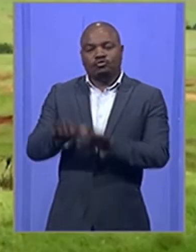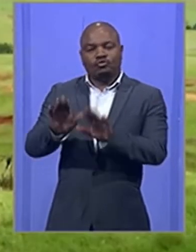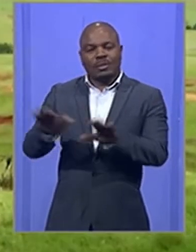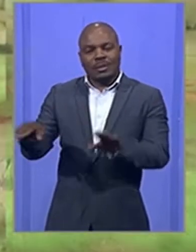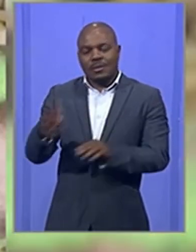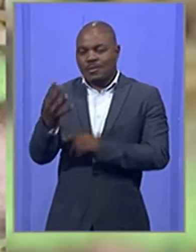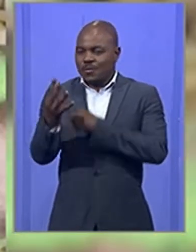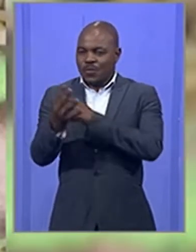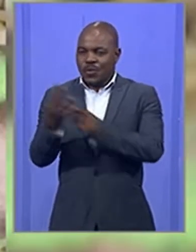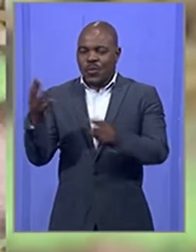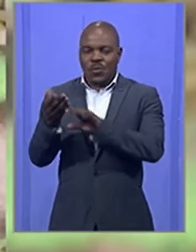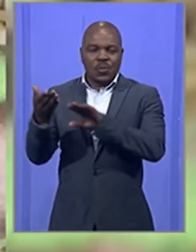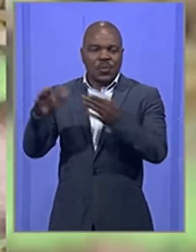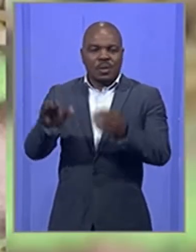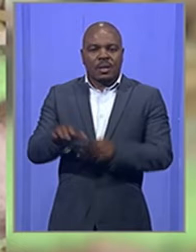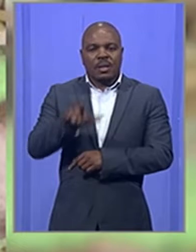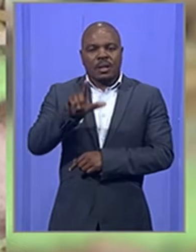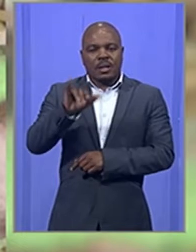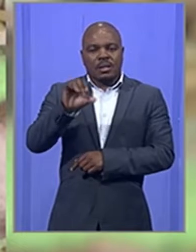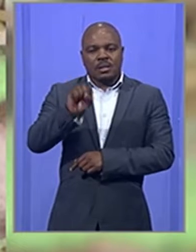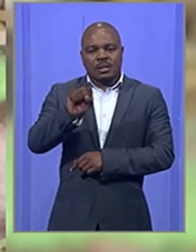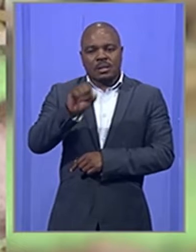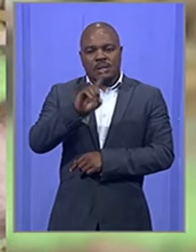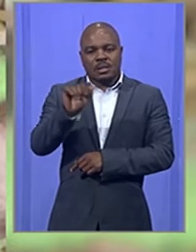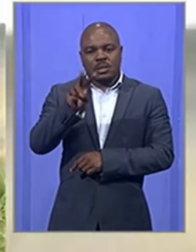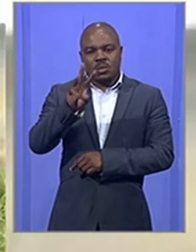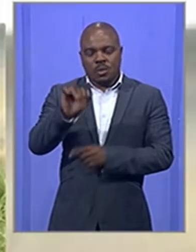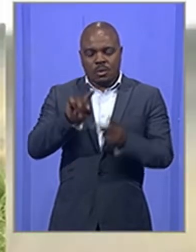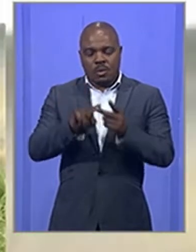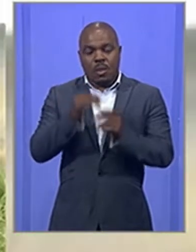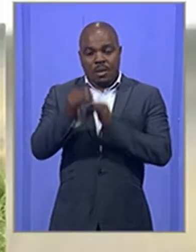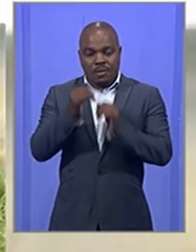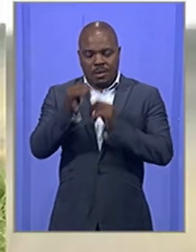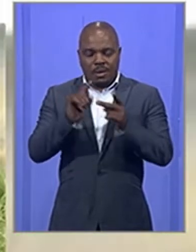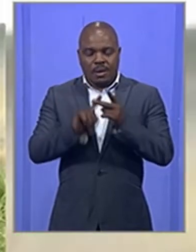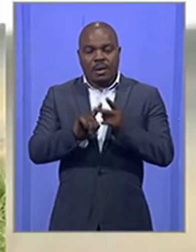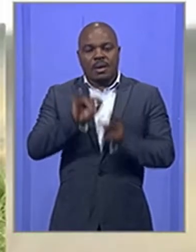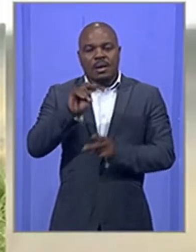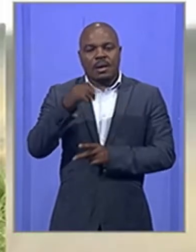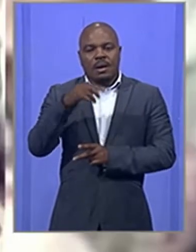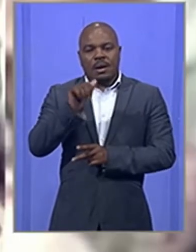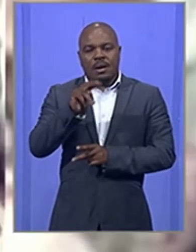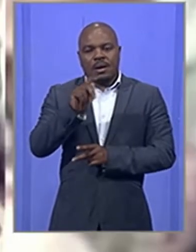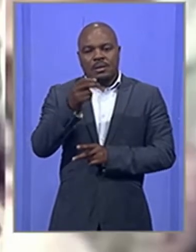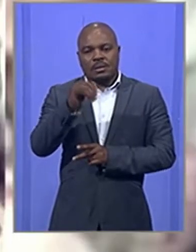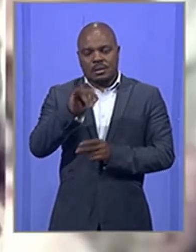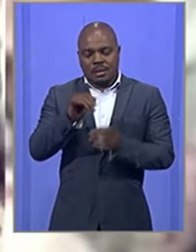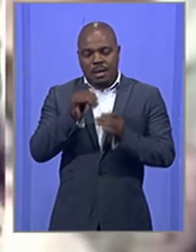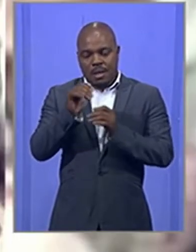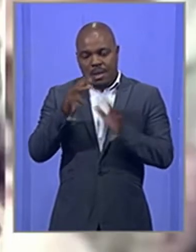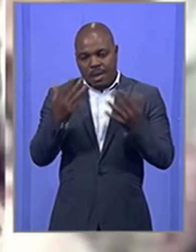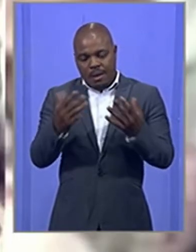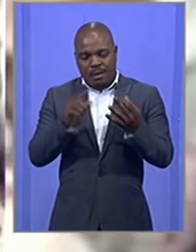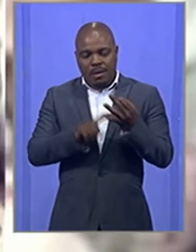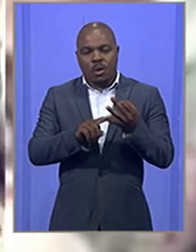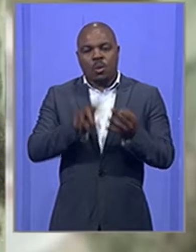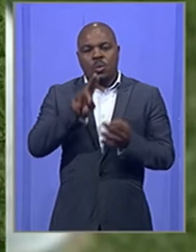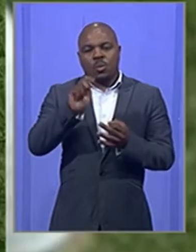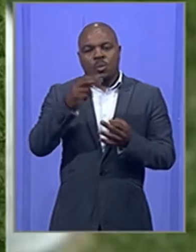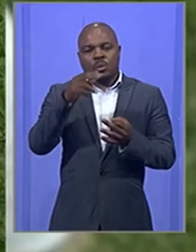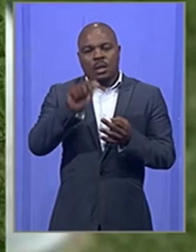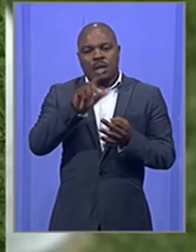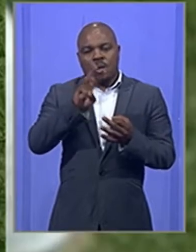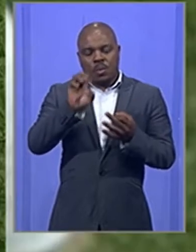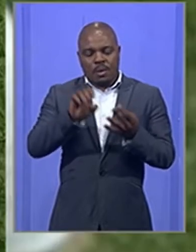ke bana ba bane e le go letsasiwe wa mengwaga e lesometee, inganati wa mengwaga e senyane, o thalive wa mengwaga e mehlano